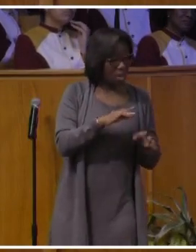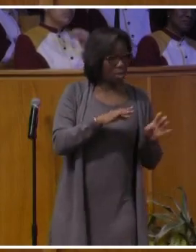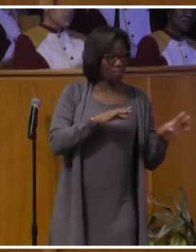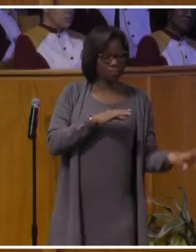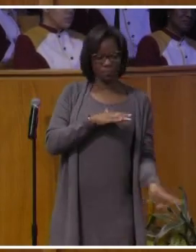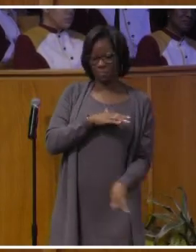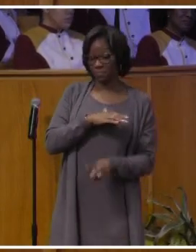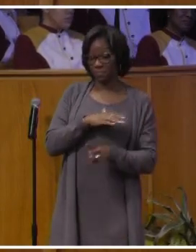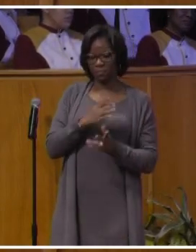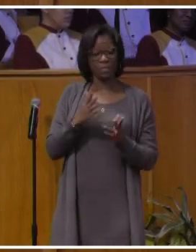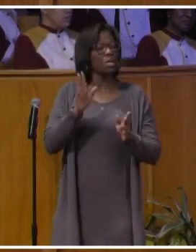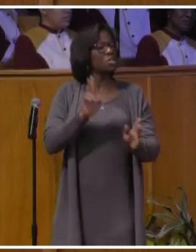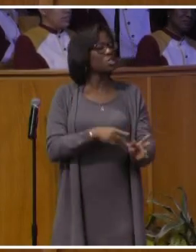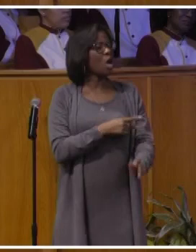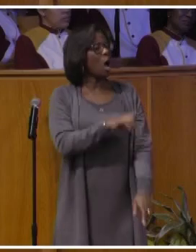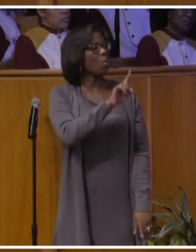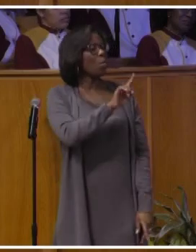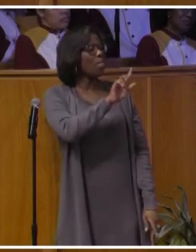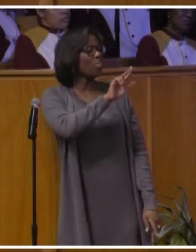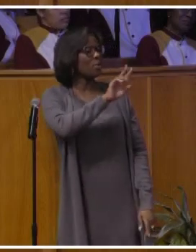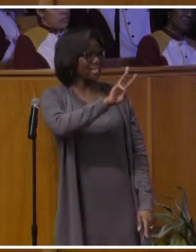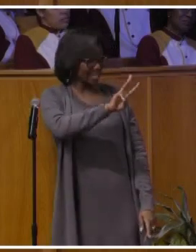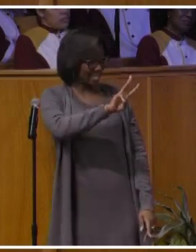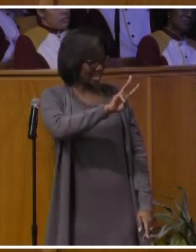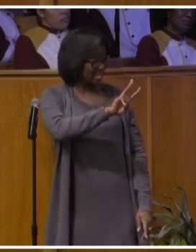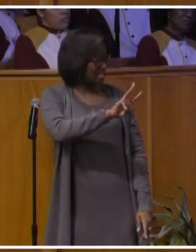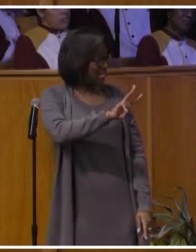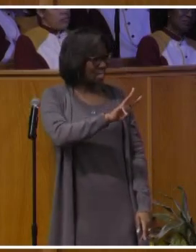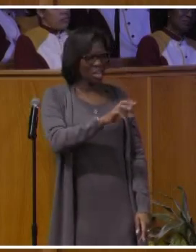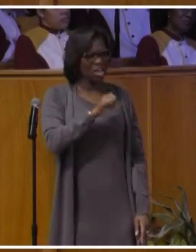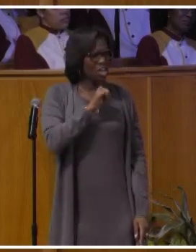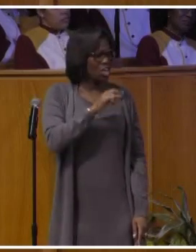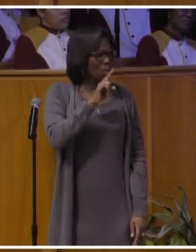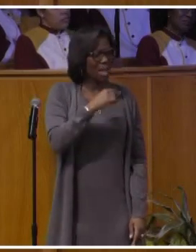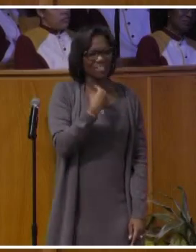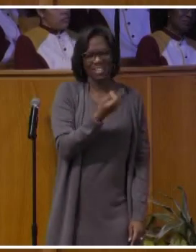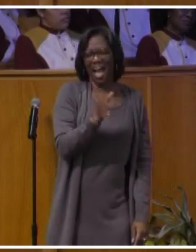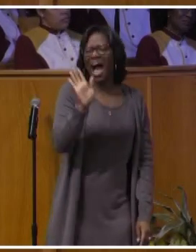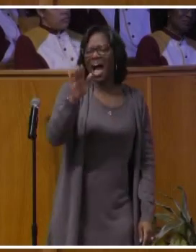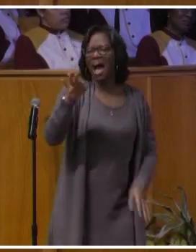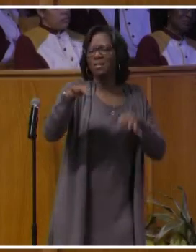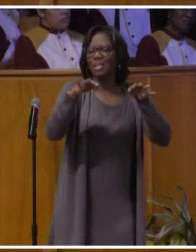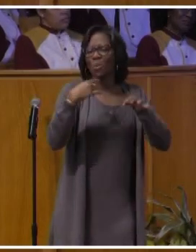with Psalm 136. You ain't got to turn, I'll tell you what it says.